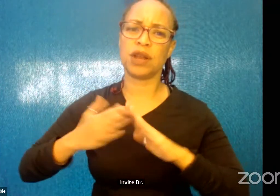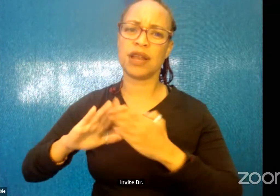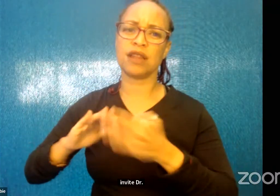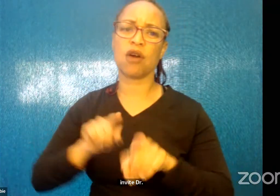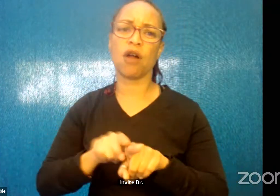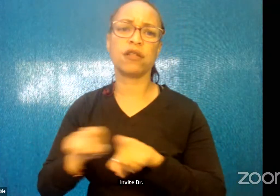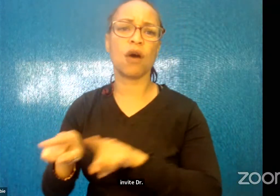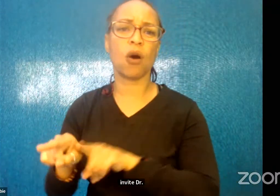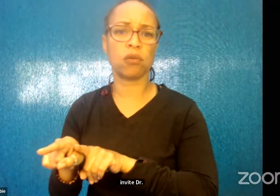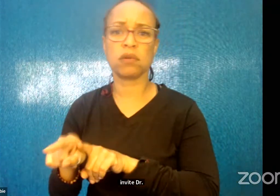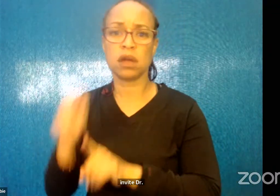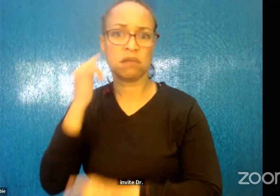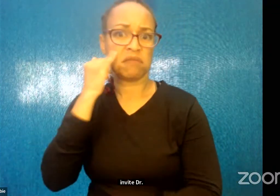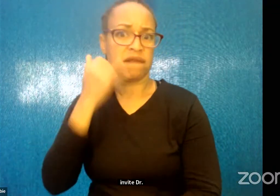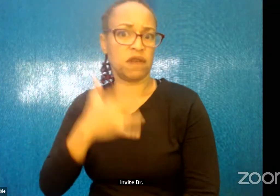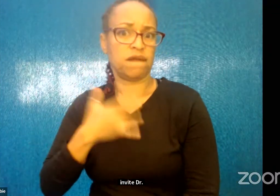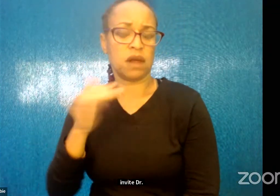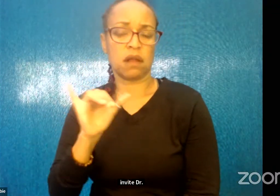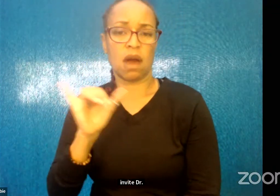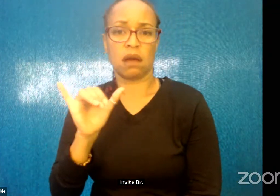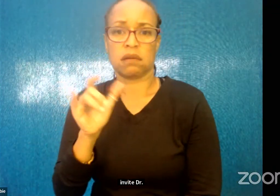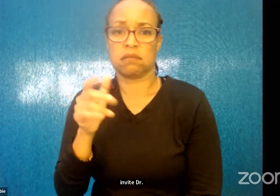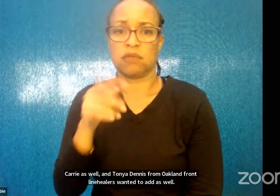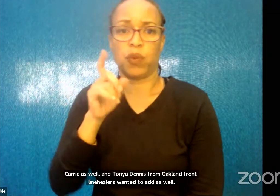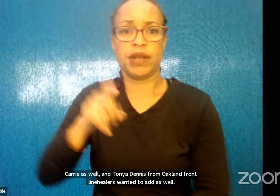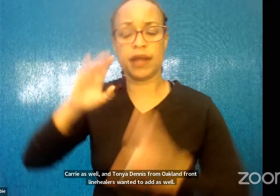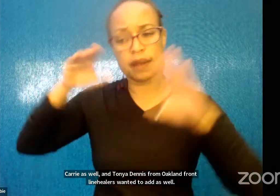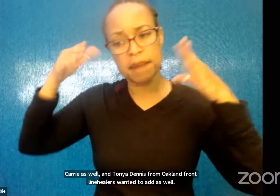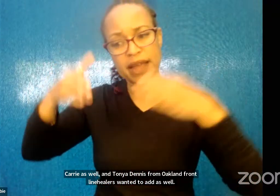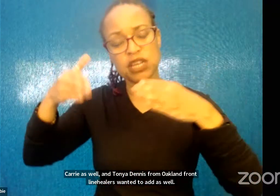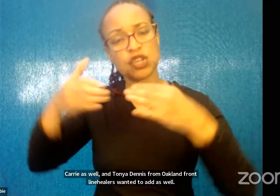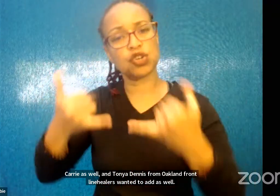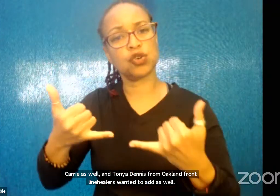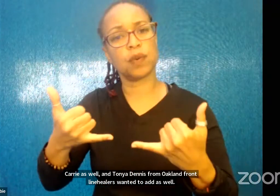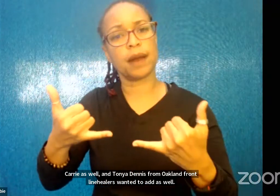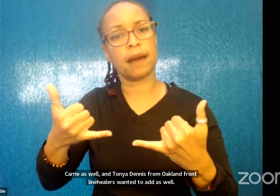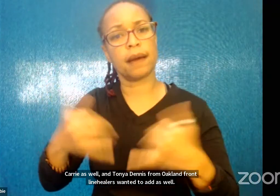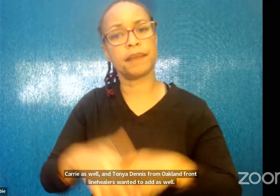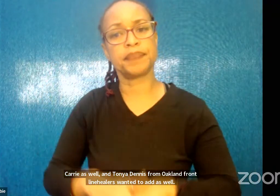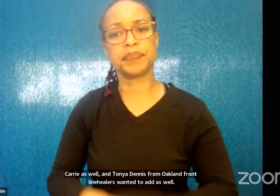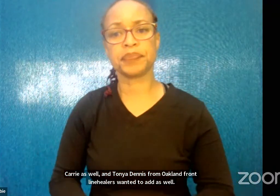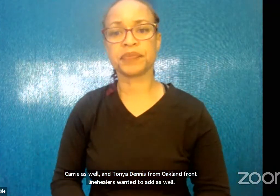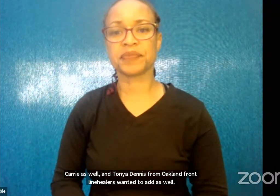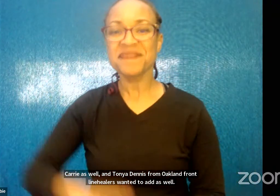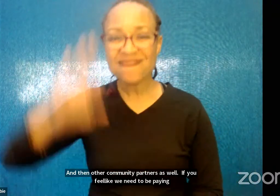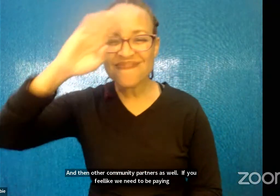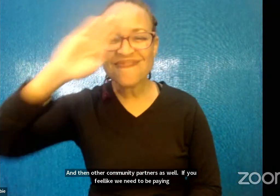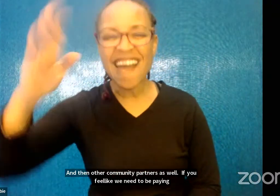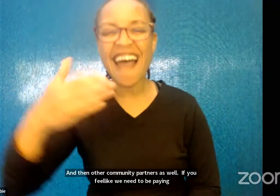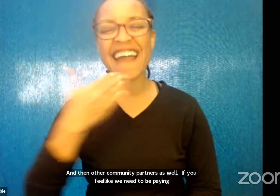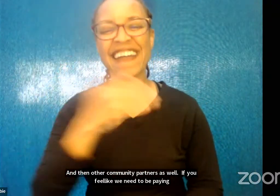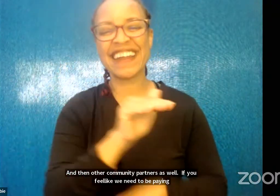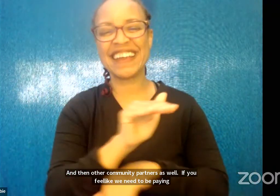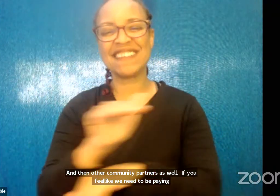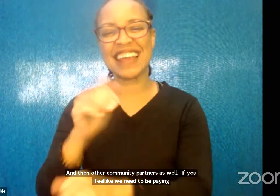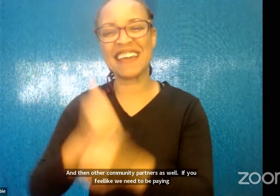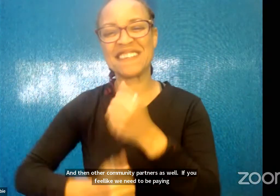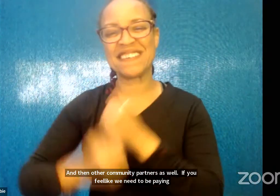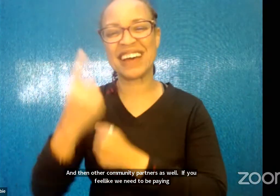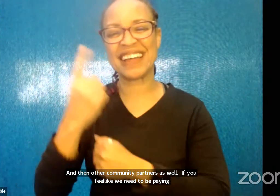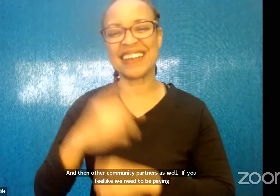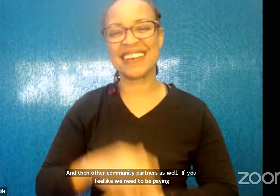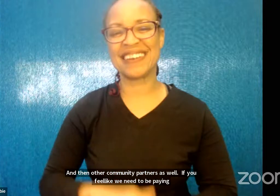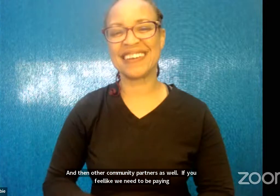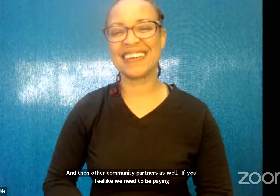else that you all feel like we need to be paying attention to right now? Yes. Hi, good evening, everyone.